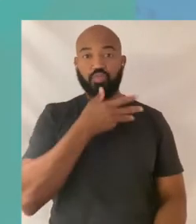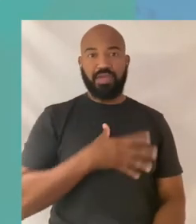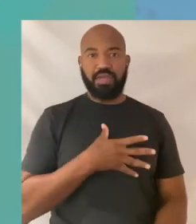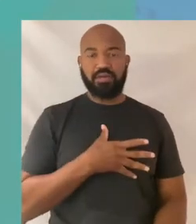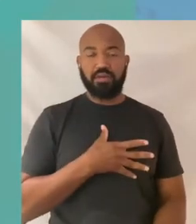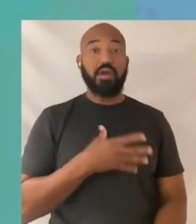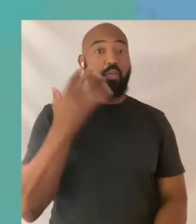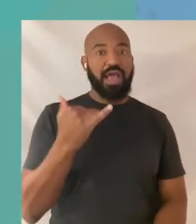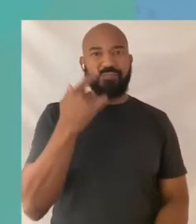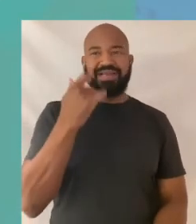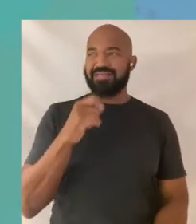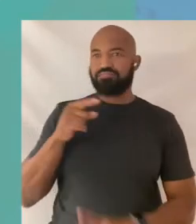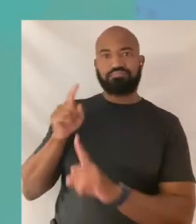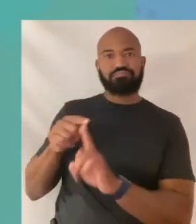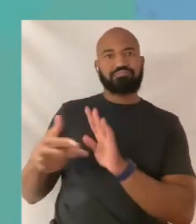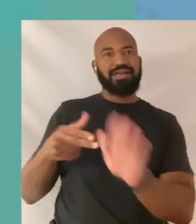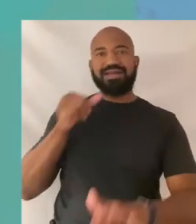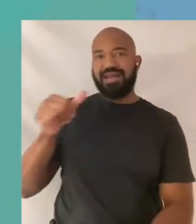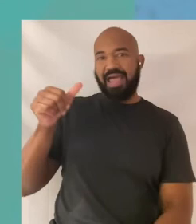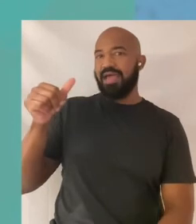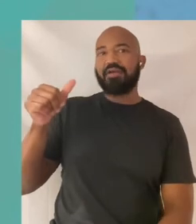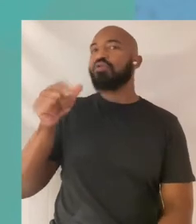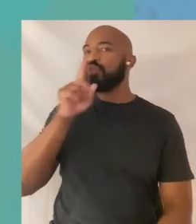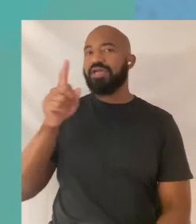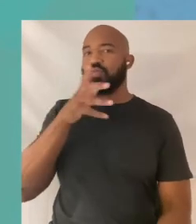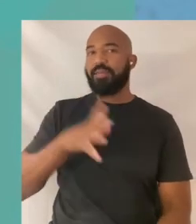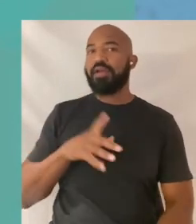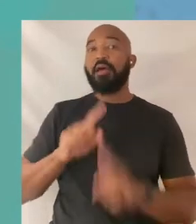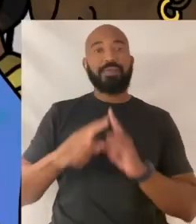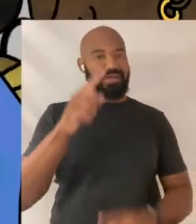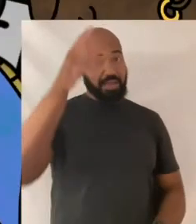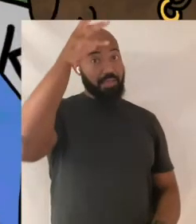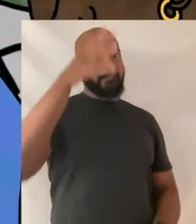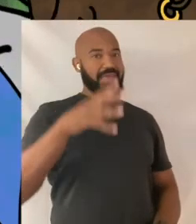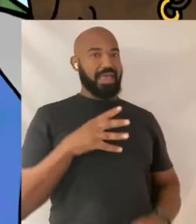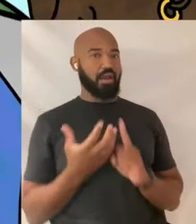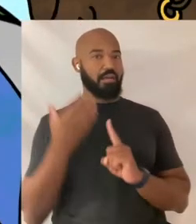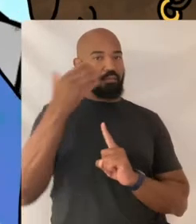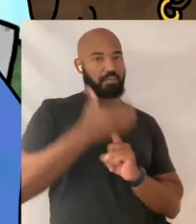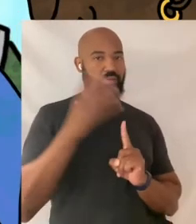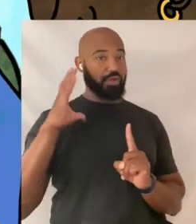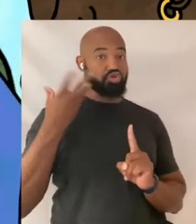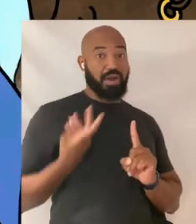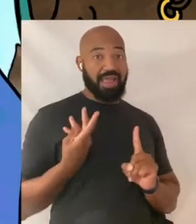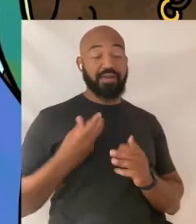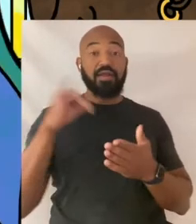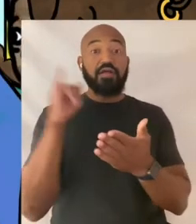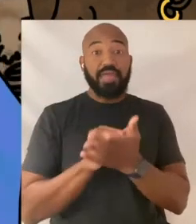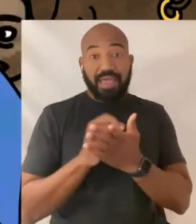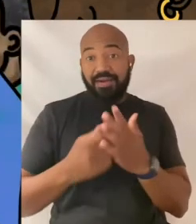that Black trans women are not real women, but only men playing drag. It is a stereotype that leads to